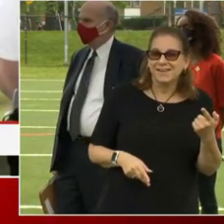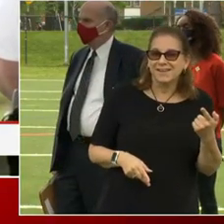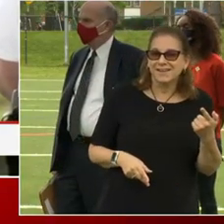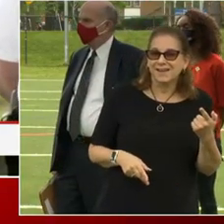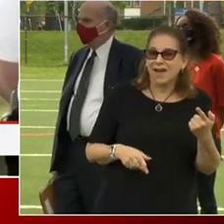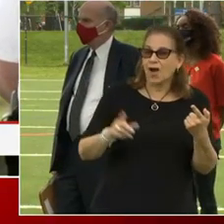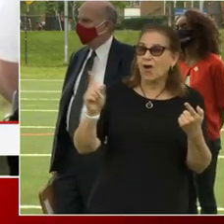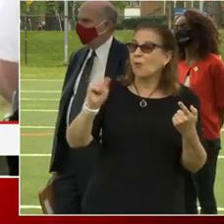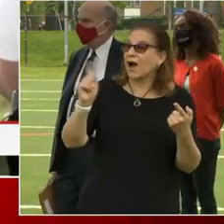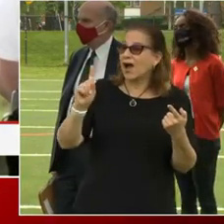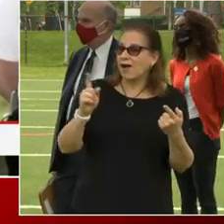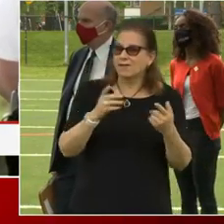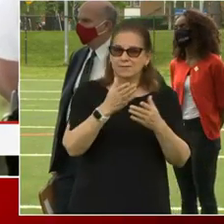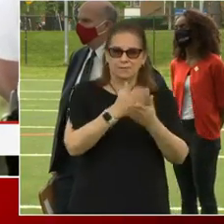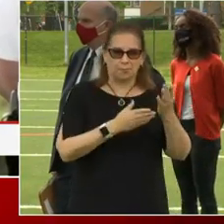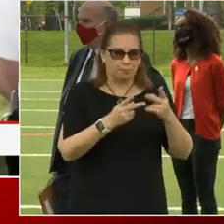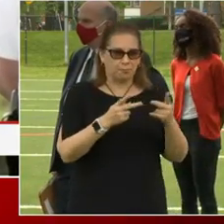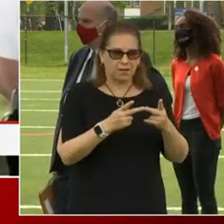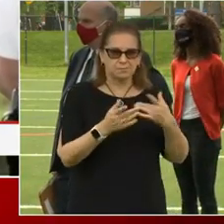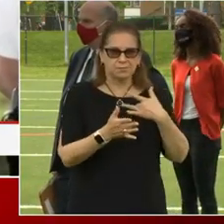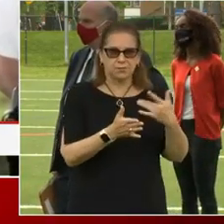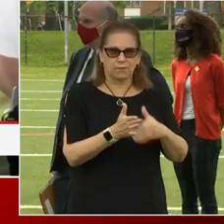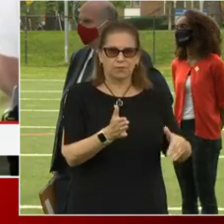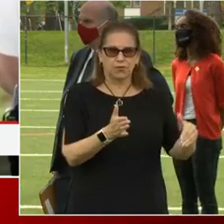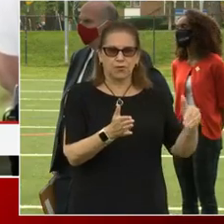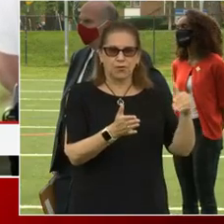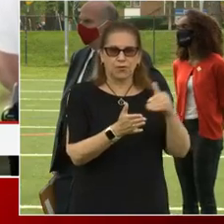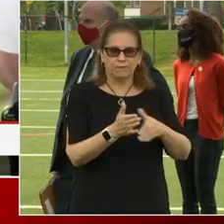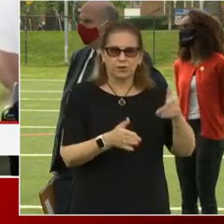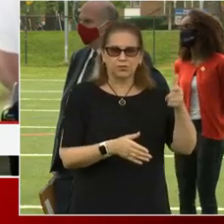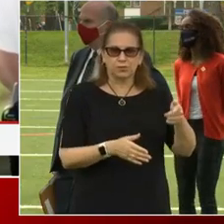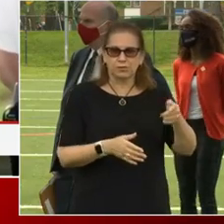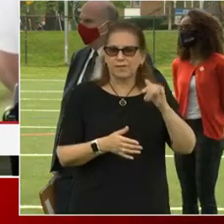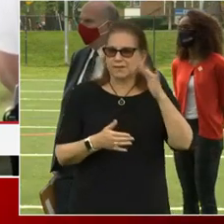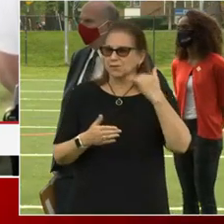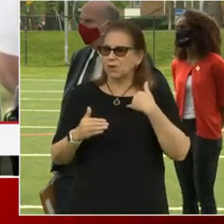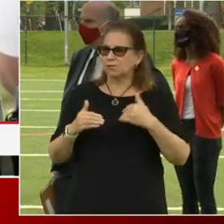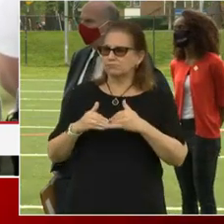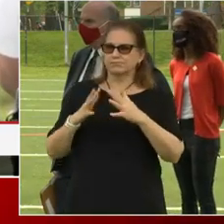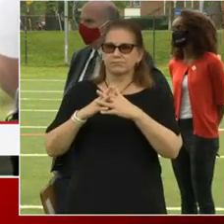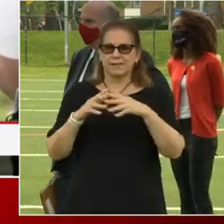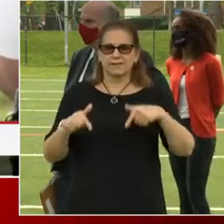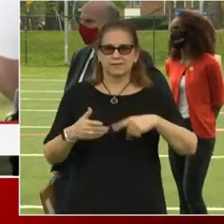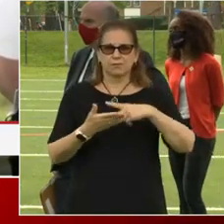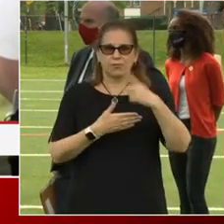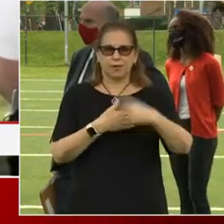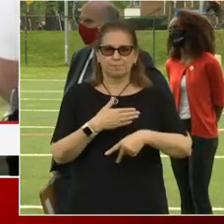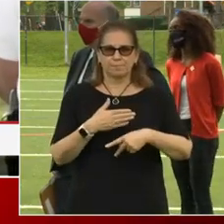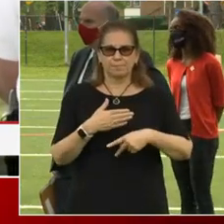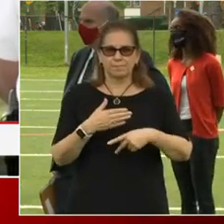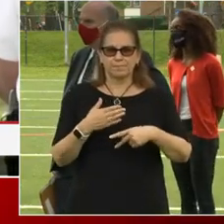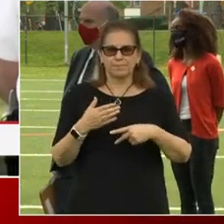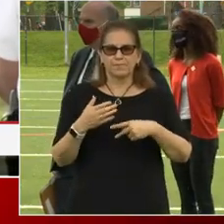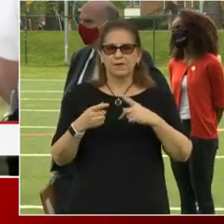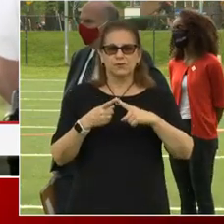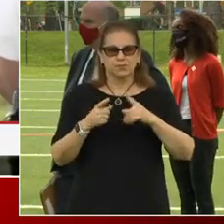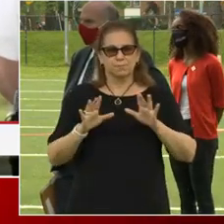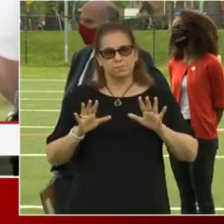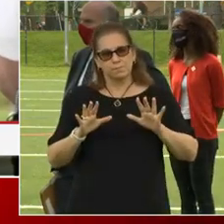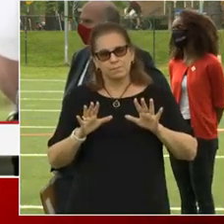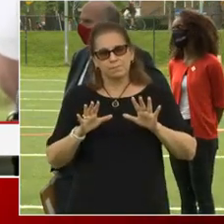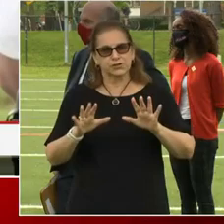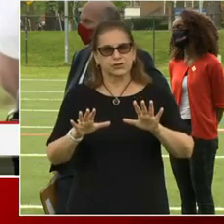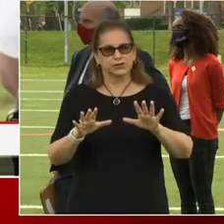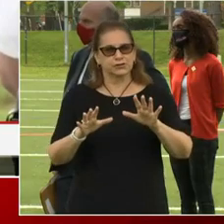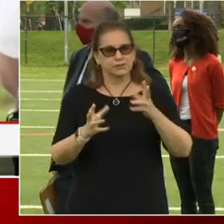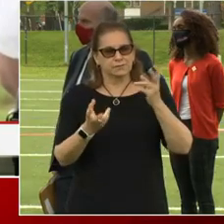use guns. And that's why the initiative that we're building, in addition to all of the efforts that MPD has in